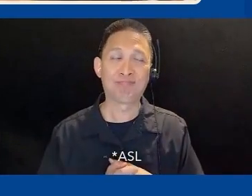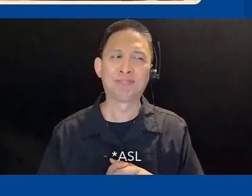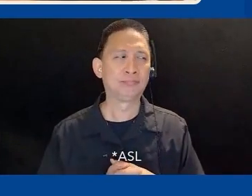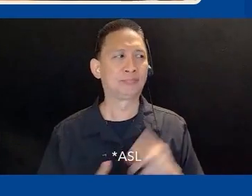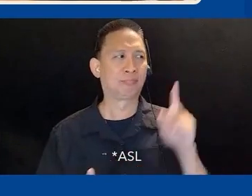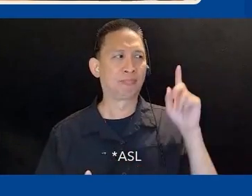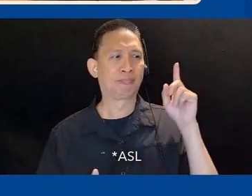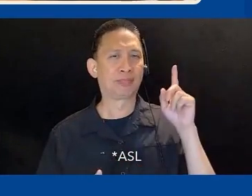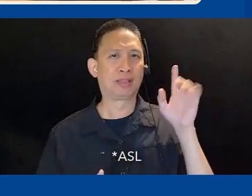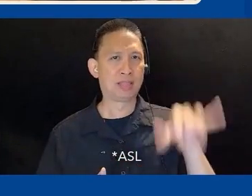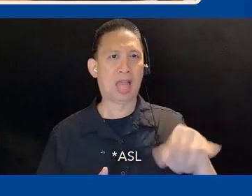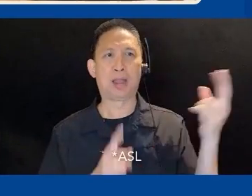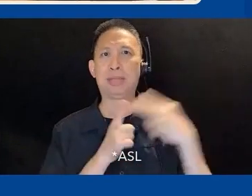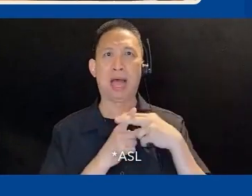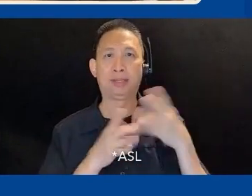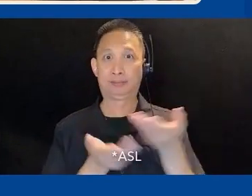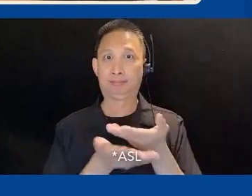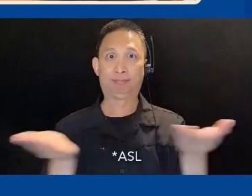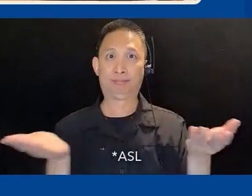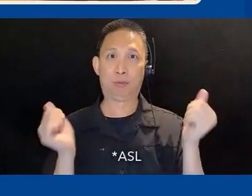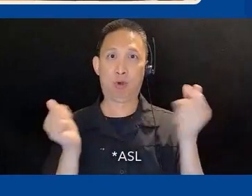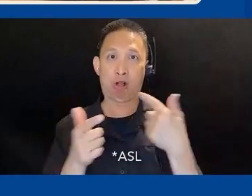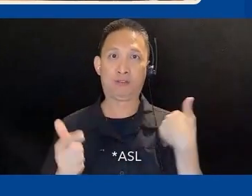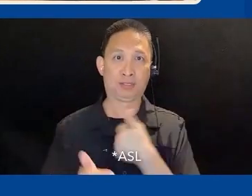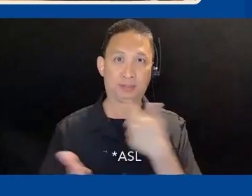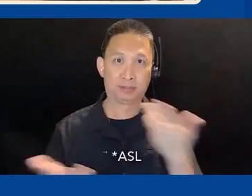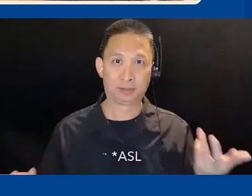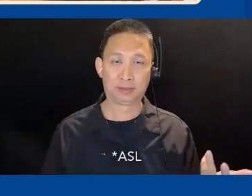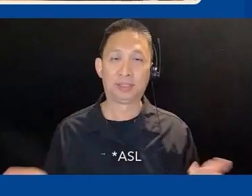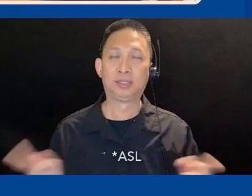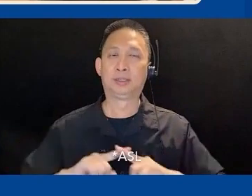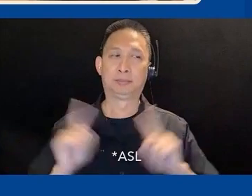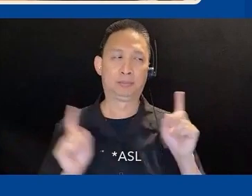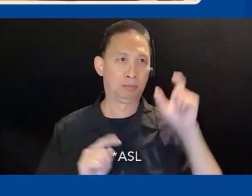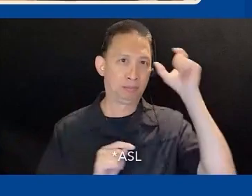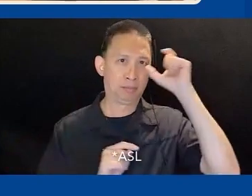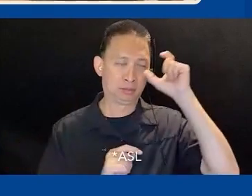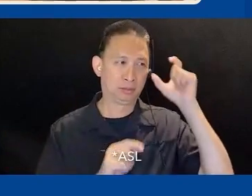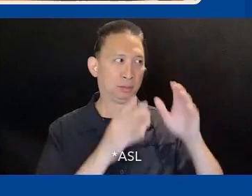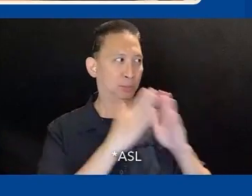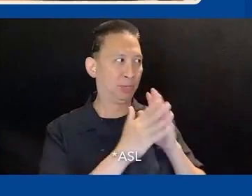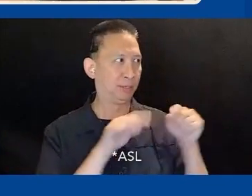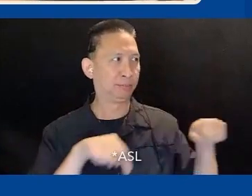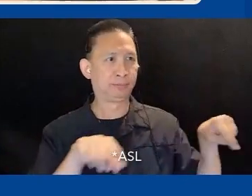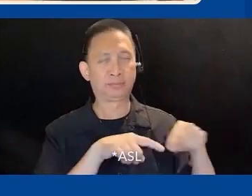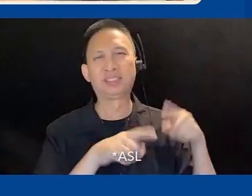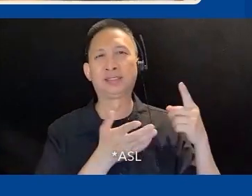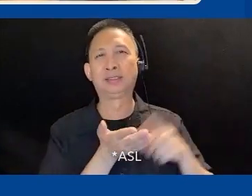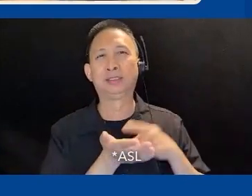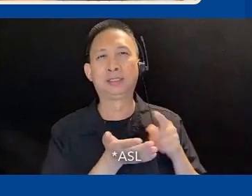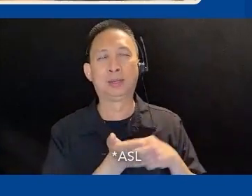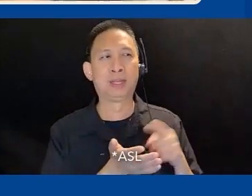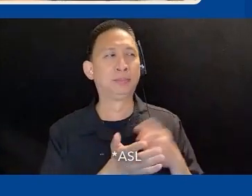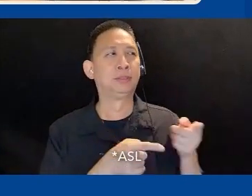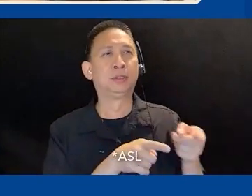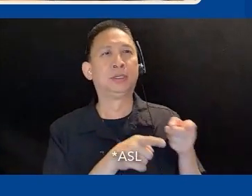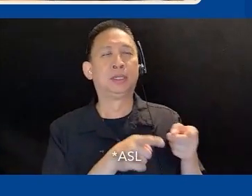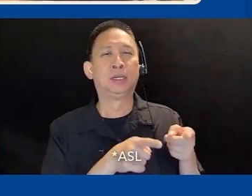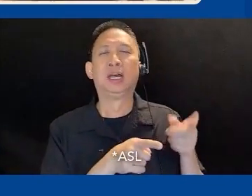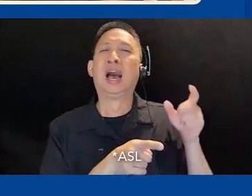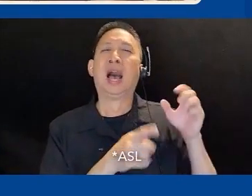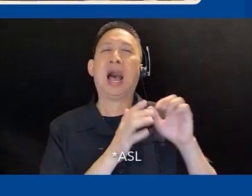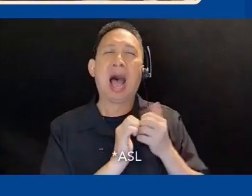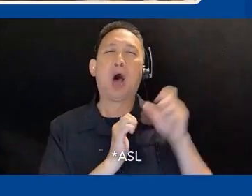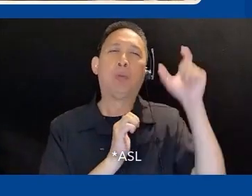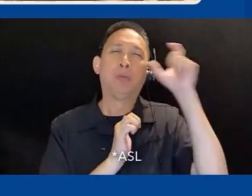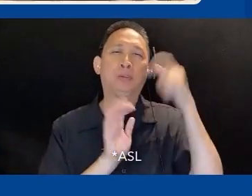as well. But certainly when it comes to the Muslim community, there's been such a bastardization of how Muslims are portrayed. And